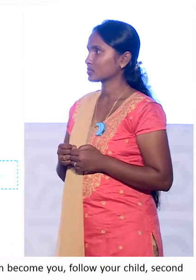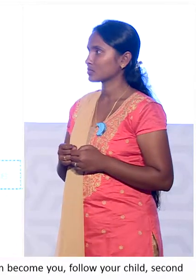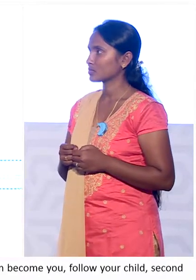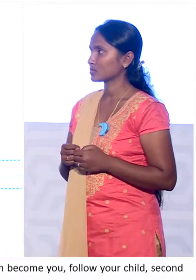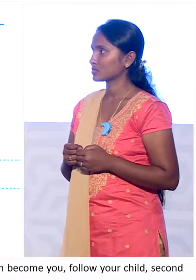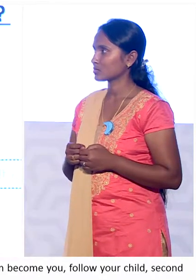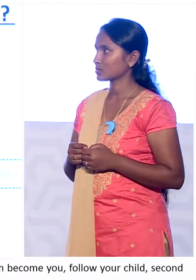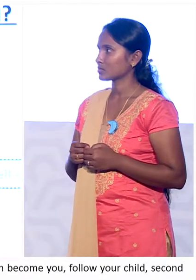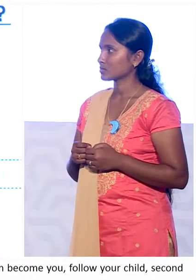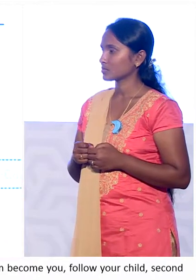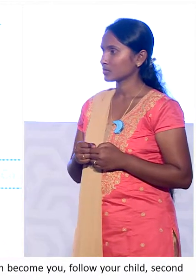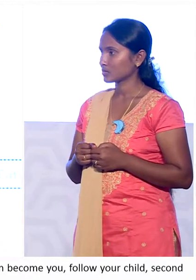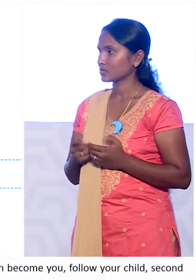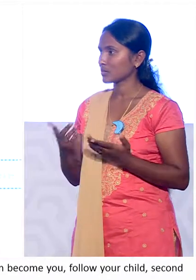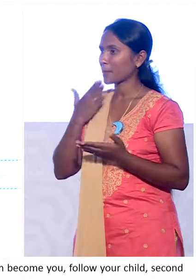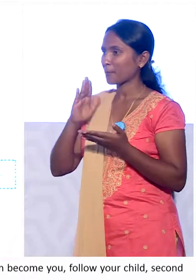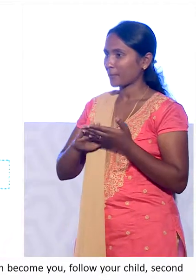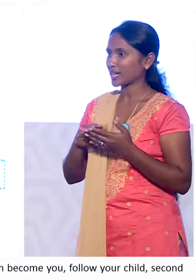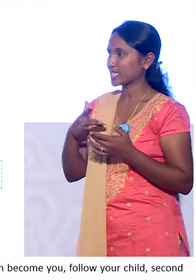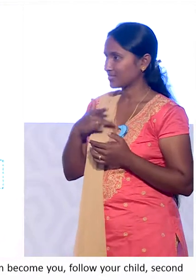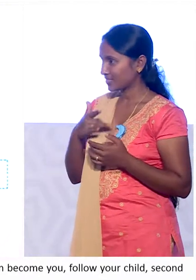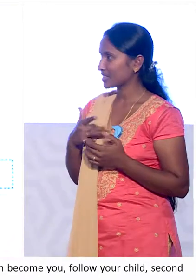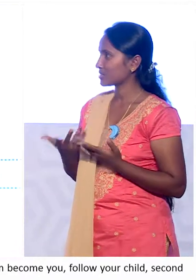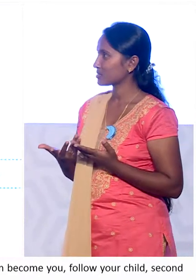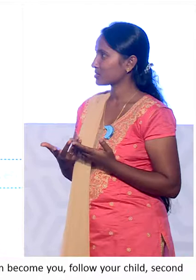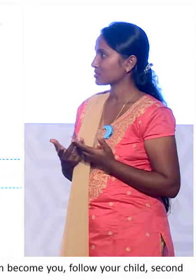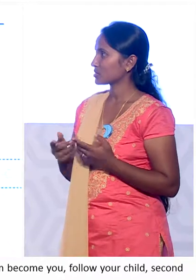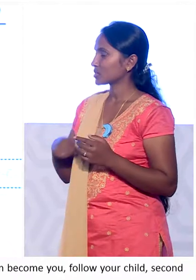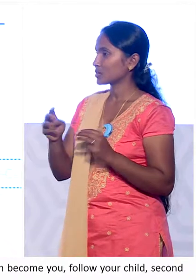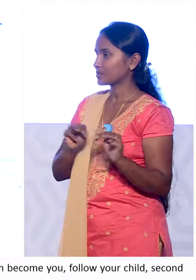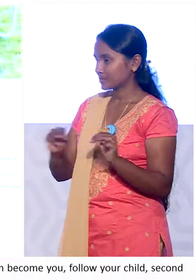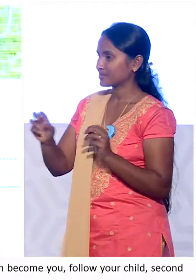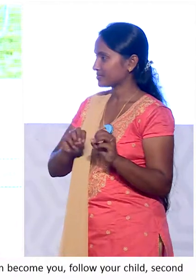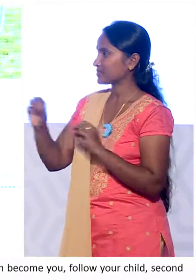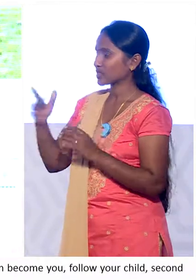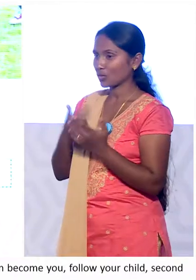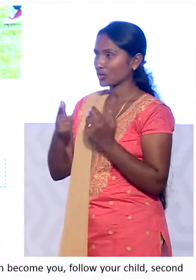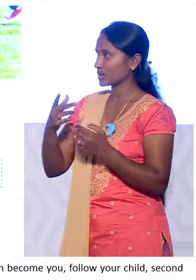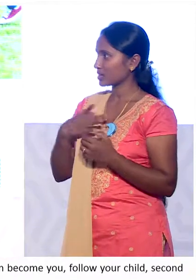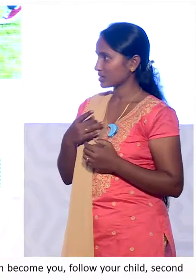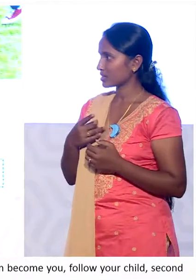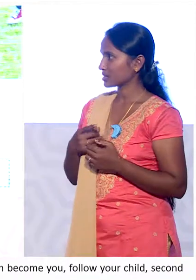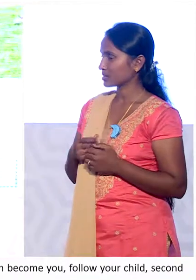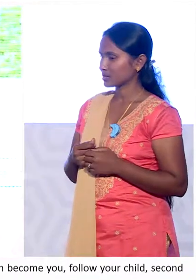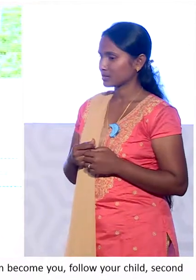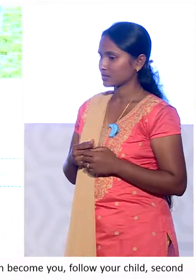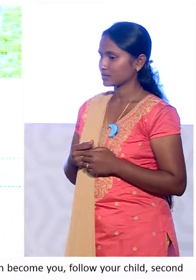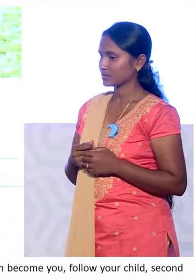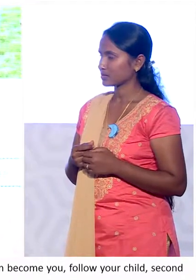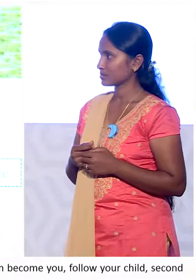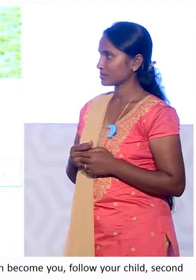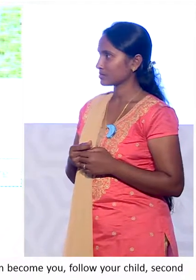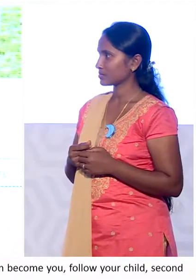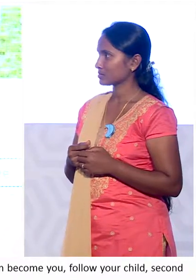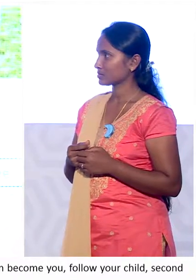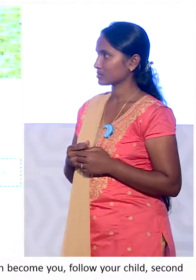nature, because there aren't bad sensory triggers out there. If there's extreme heat, you can get into shade. If there's extreme cold, you can put a coat on or make a fire. But apart from